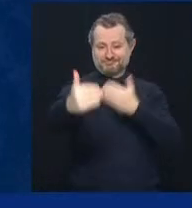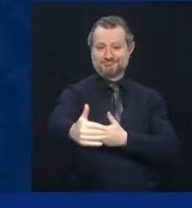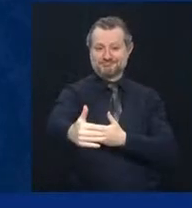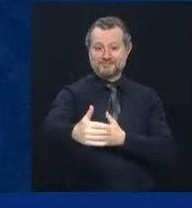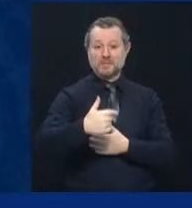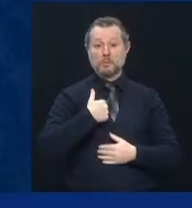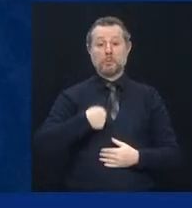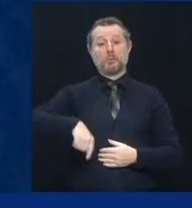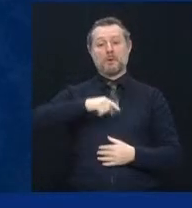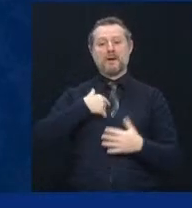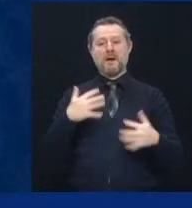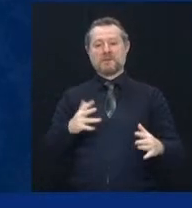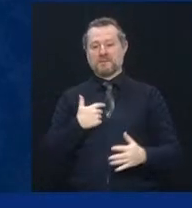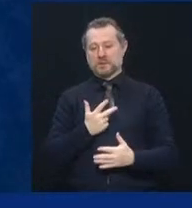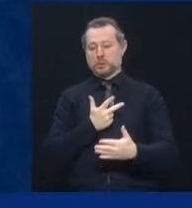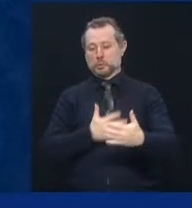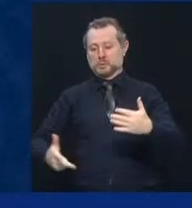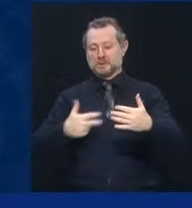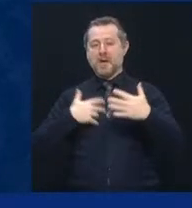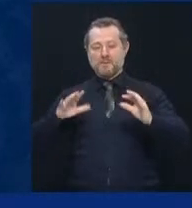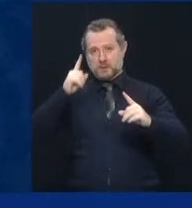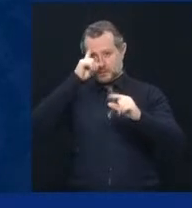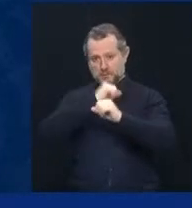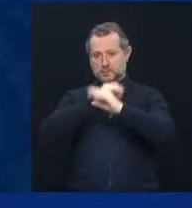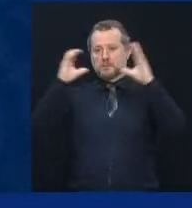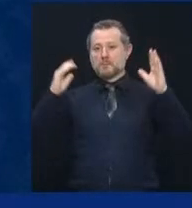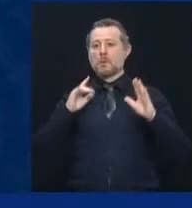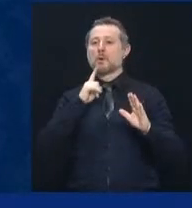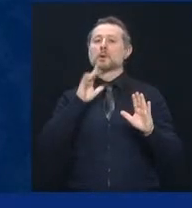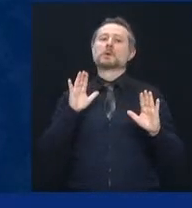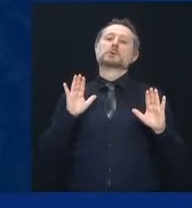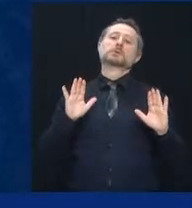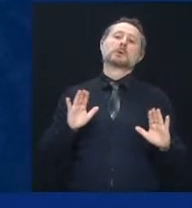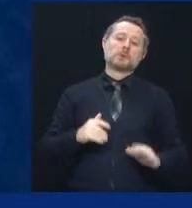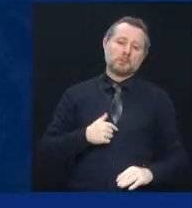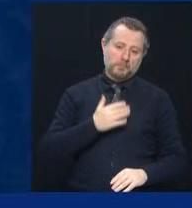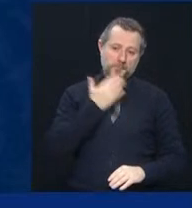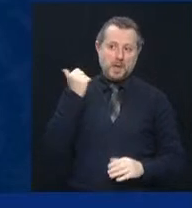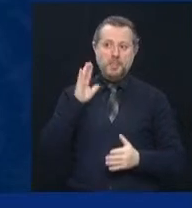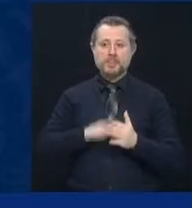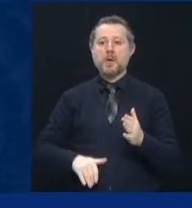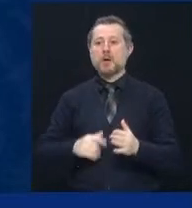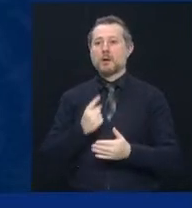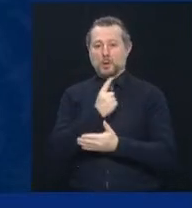plan. That doesn't sound great, but it's better than going from week to week.